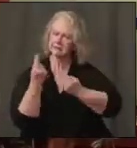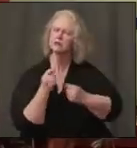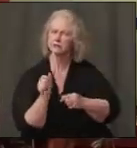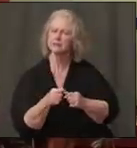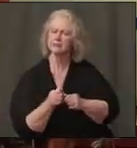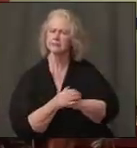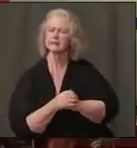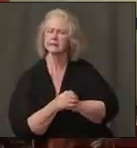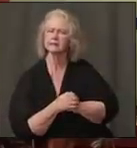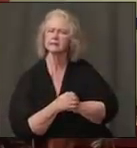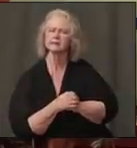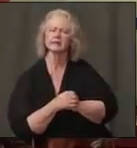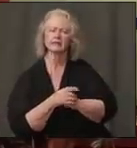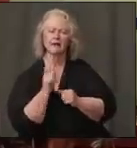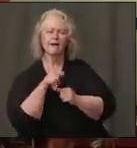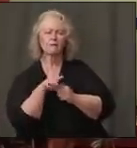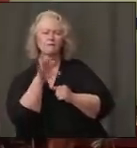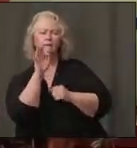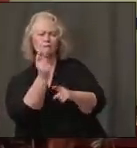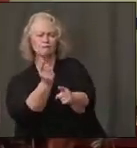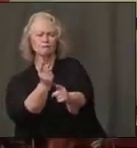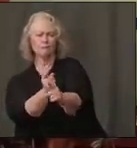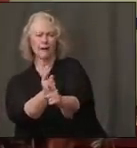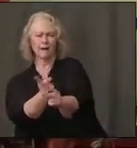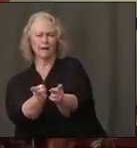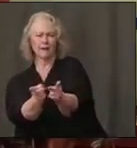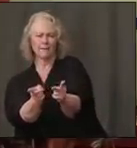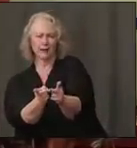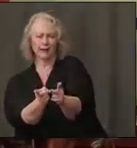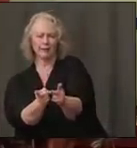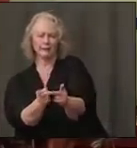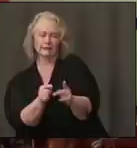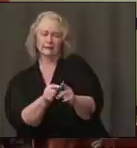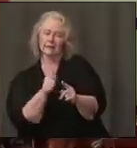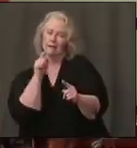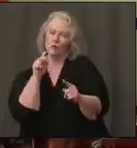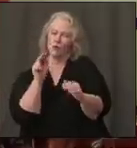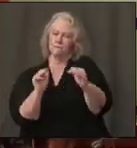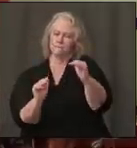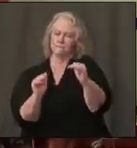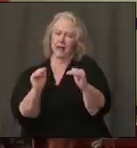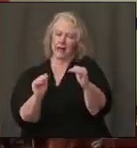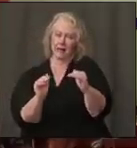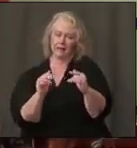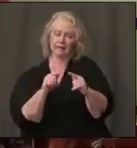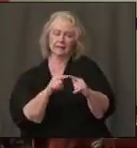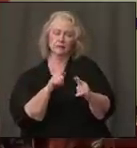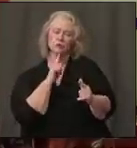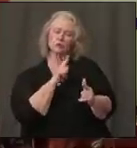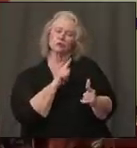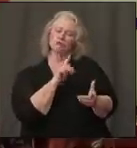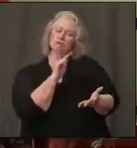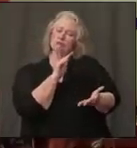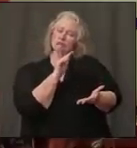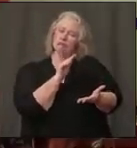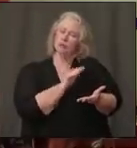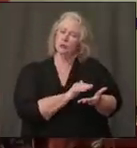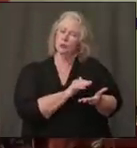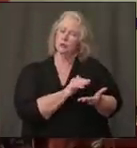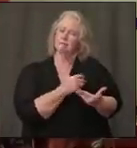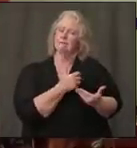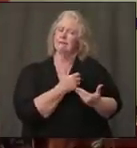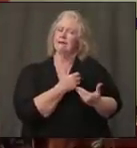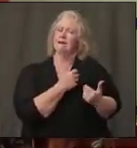you need to get to that sweet spot, places where the public health risks are low, or you can lower them by measures like holding